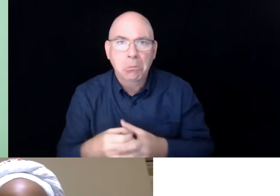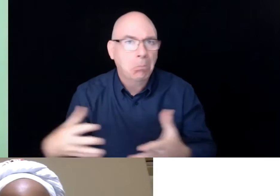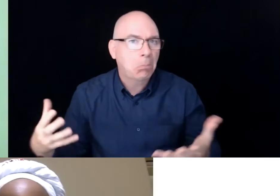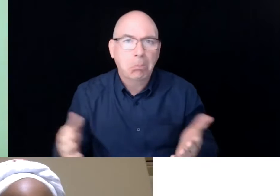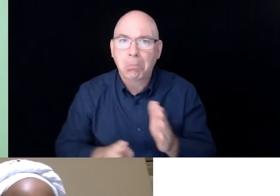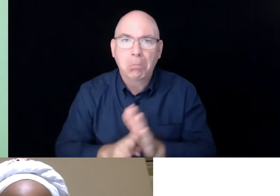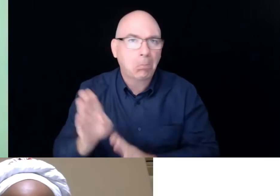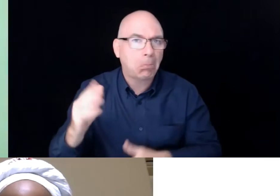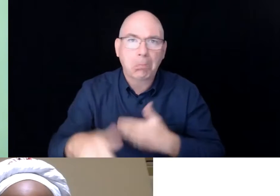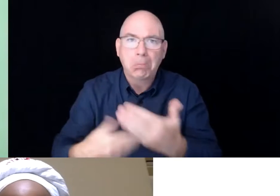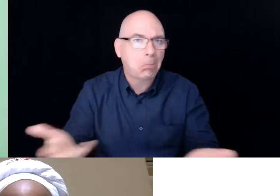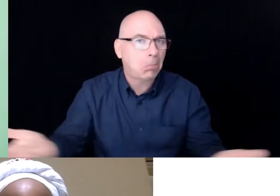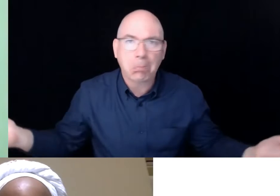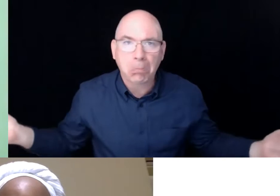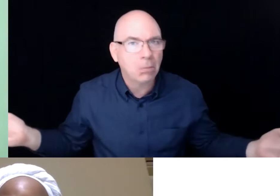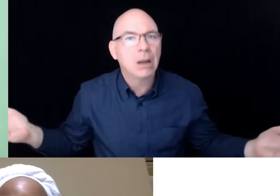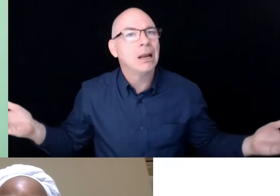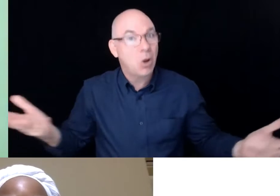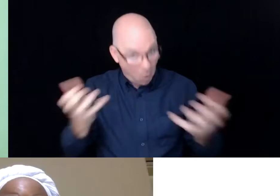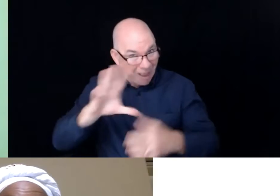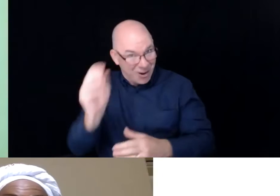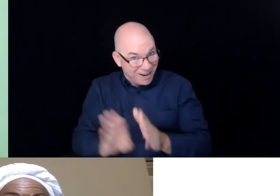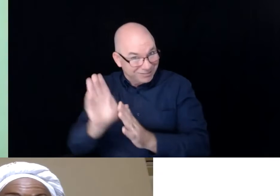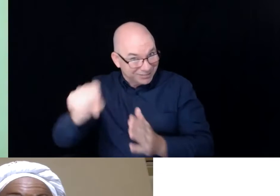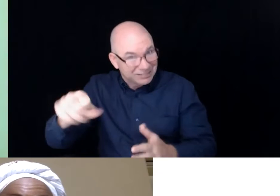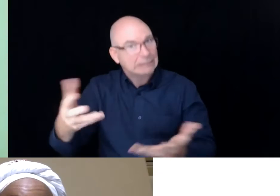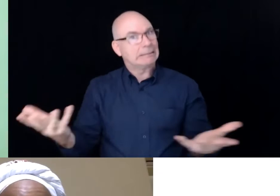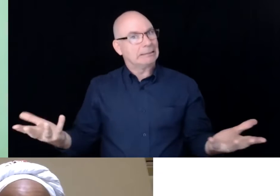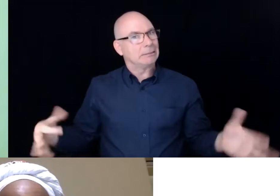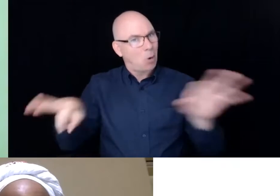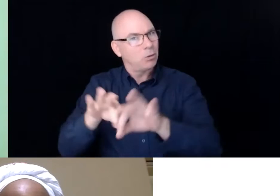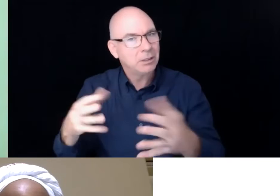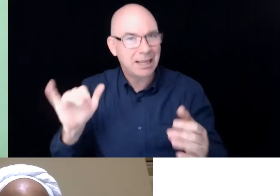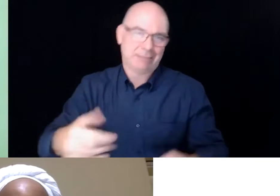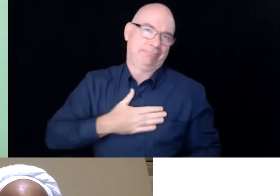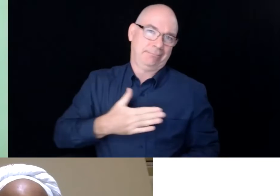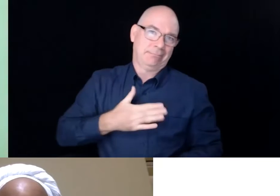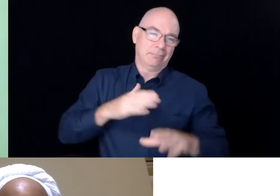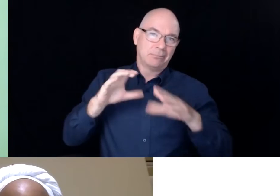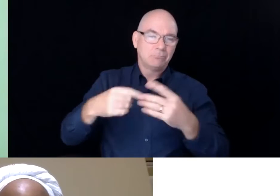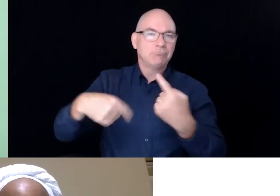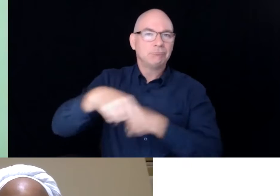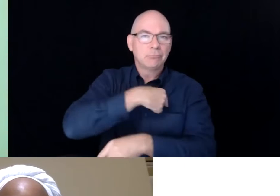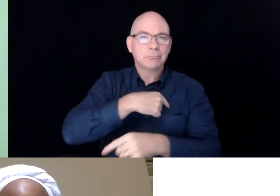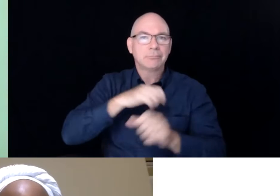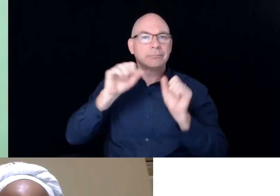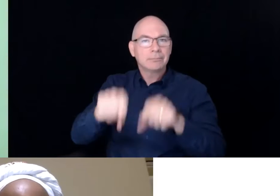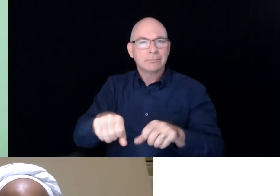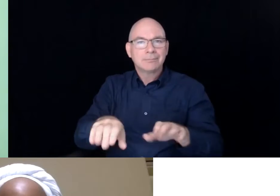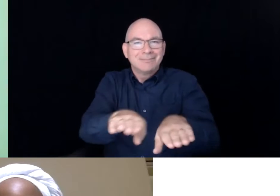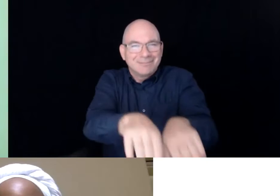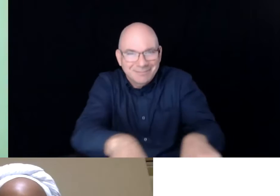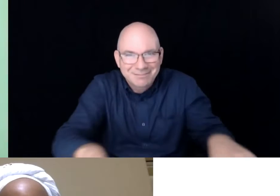want to see in 2063 in Africa. So that's what we do as at mToto News. We are able to empower